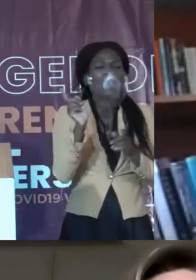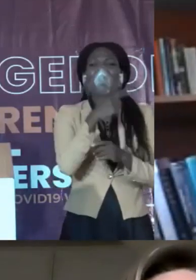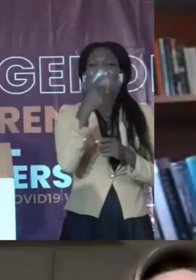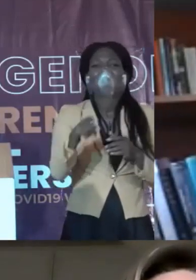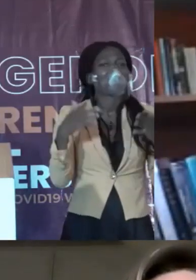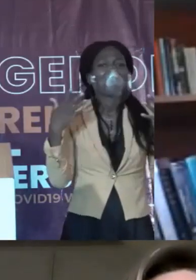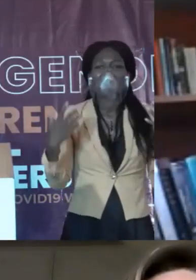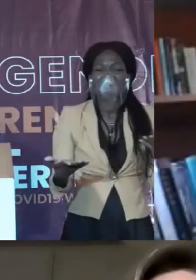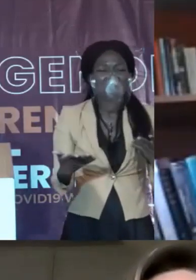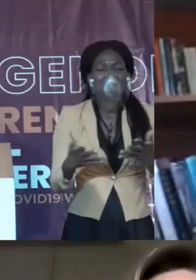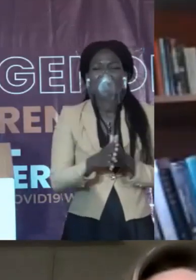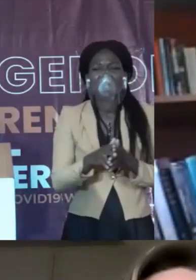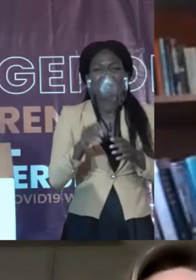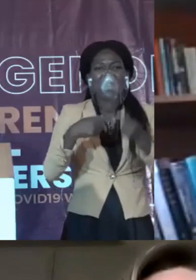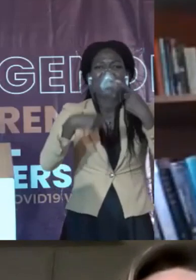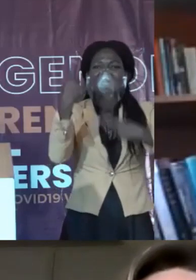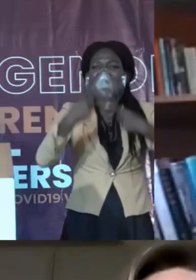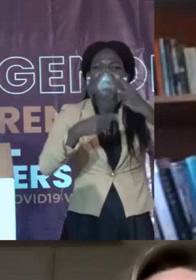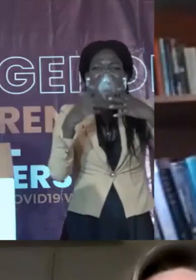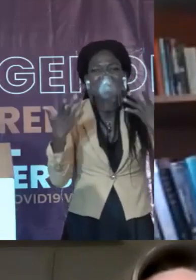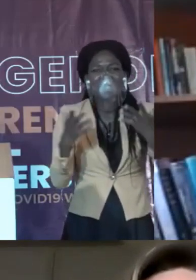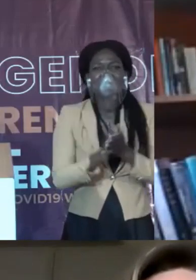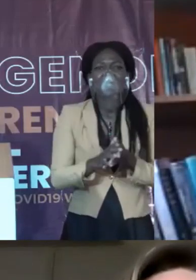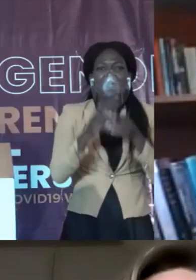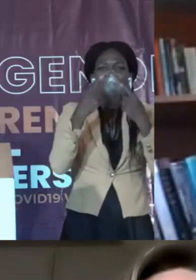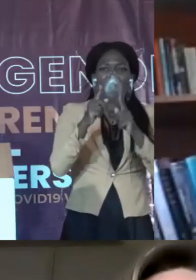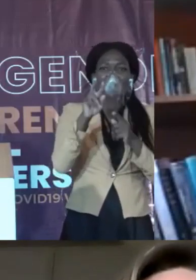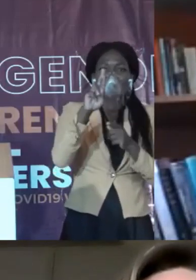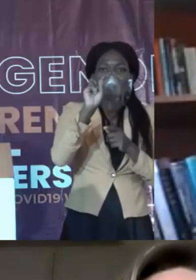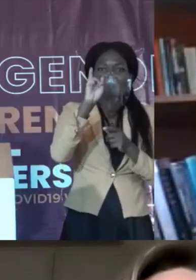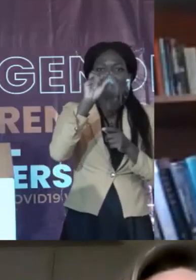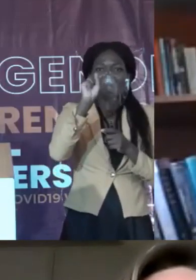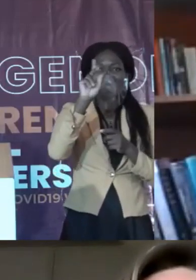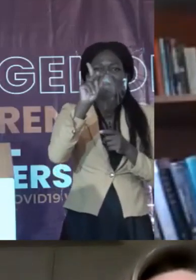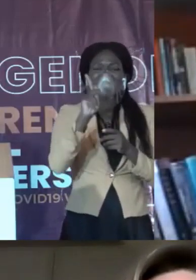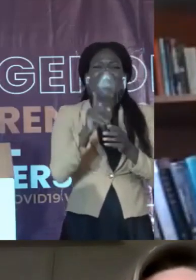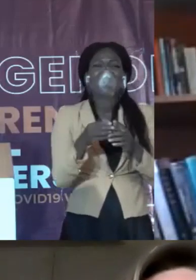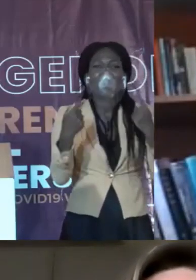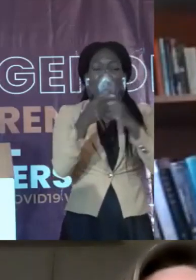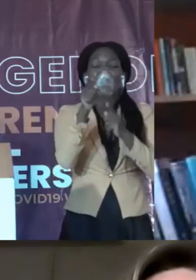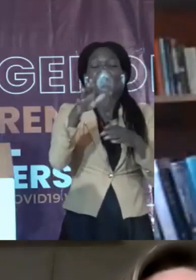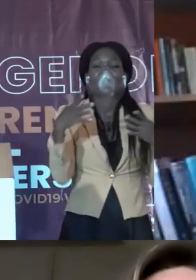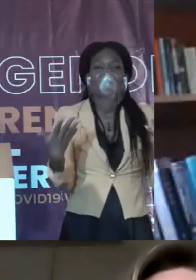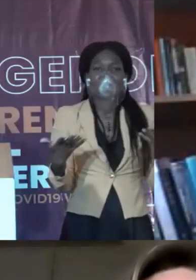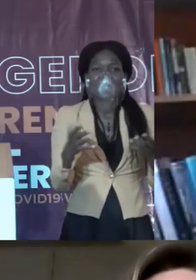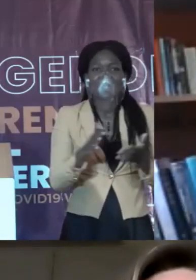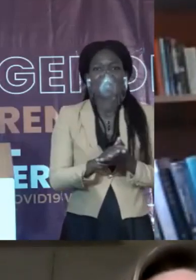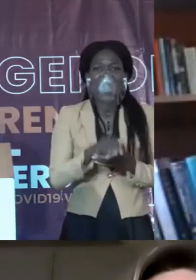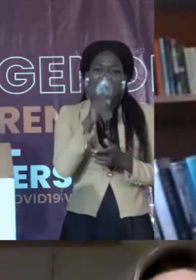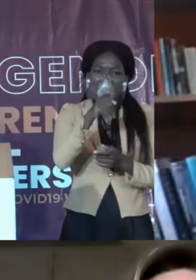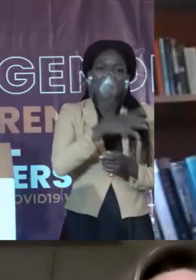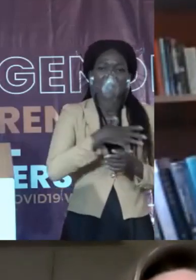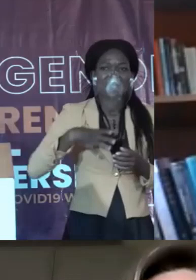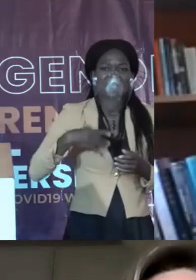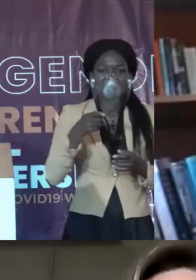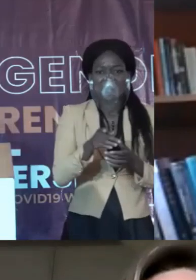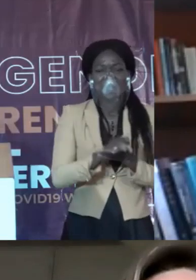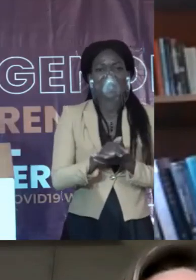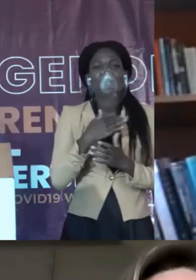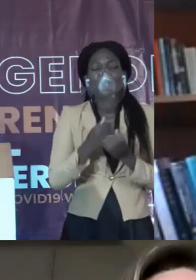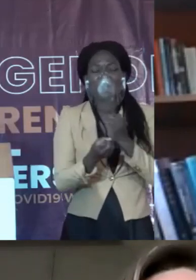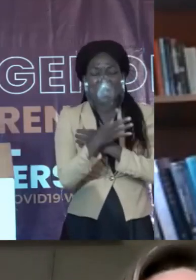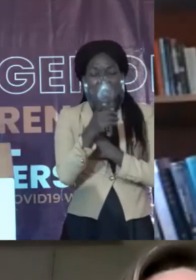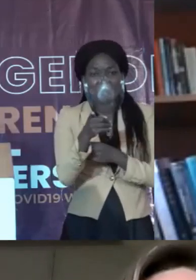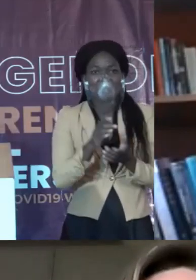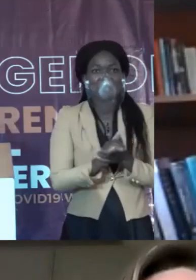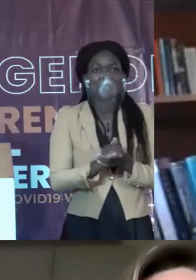of challenges they are facing in the light of climate change. These are women farmers. Just to mention that Trocaire is being funded